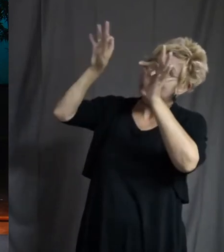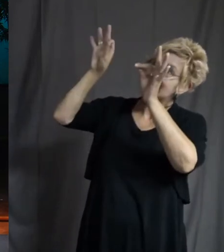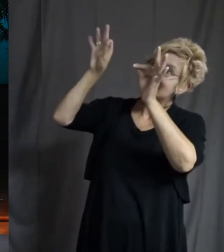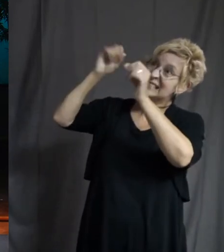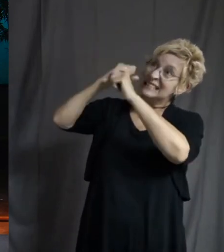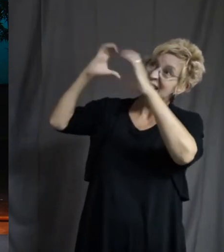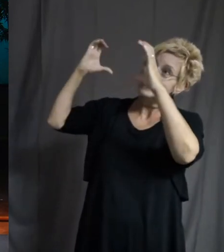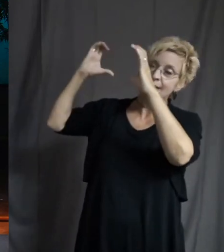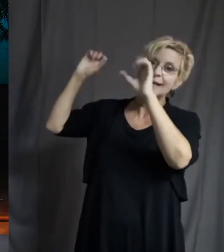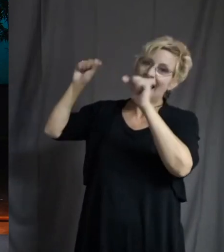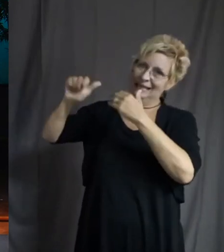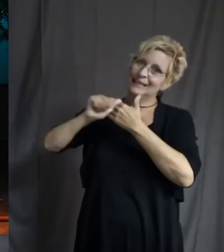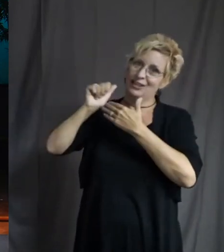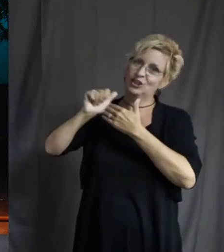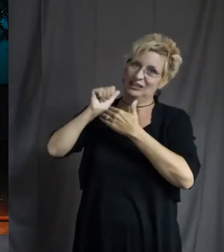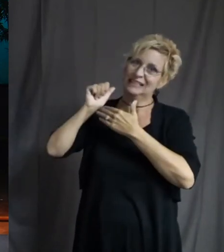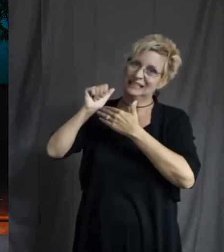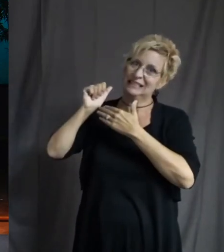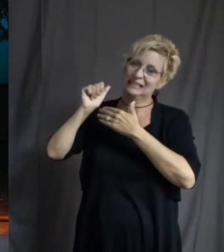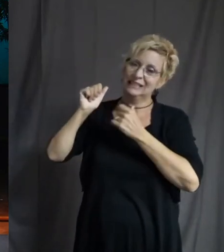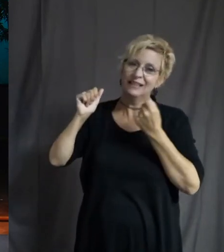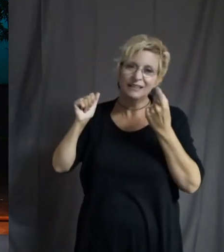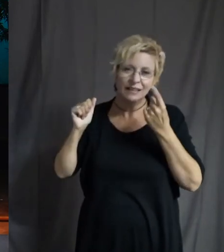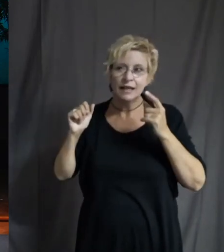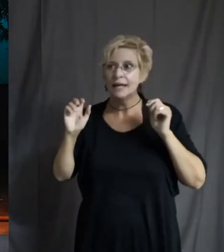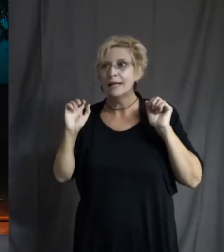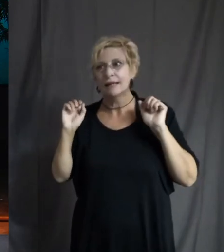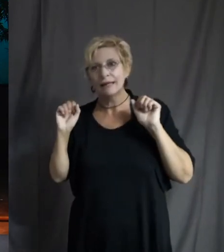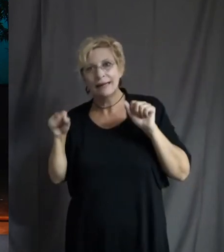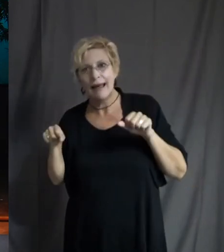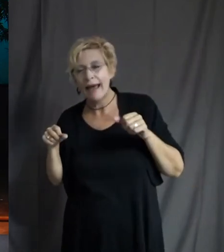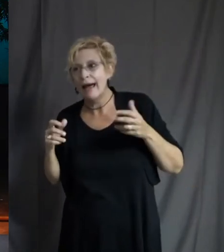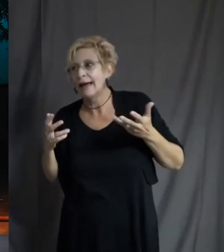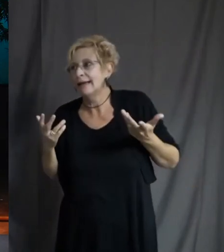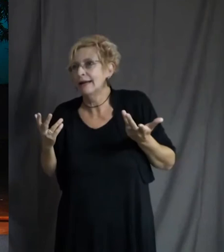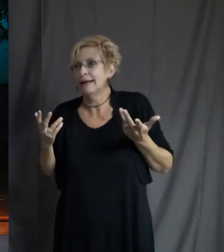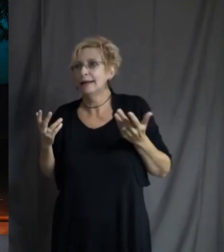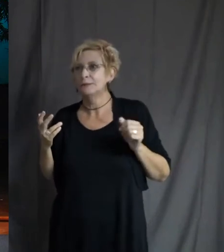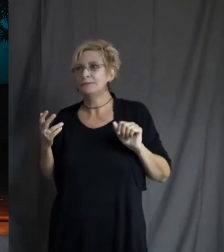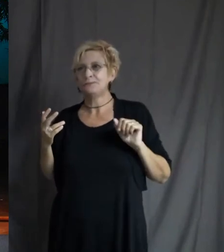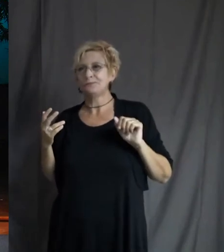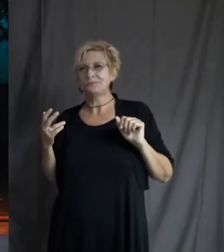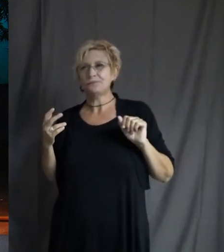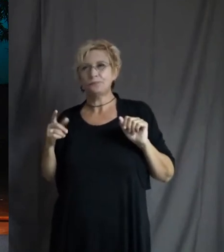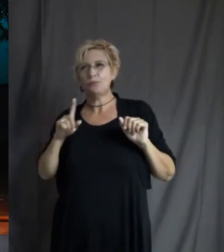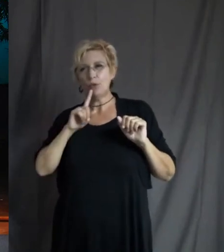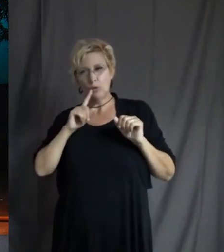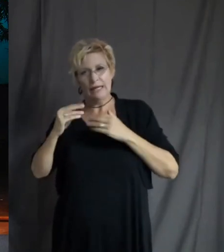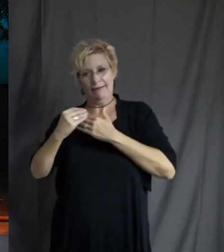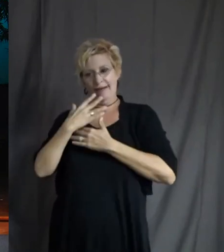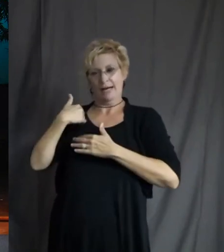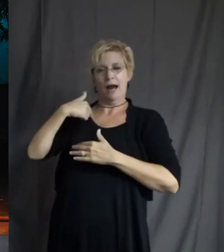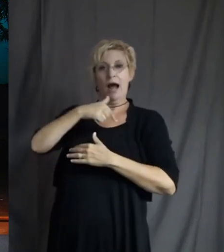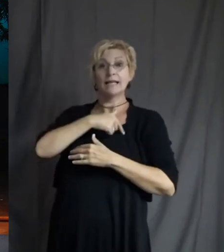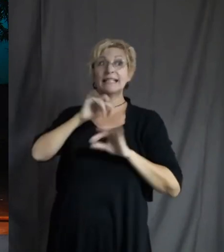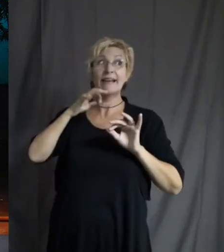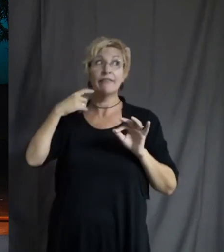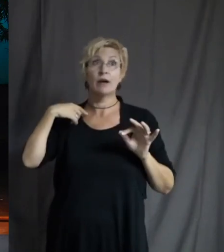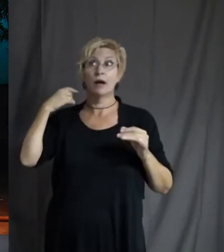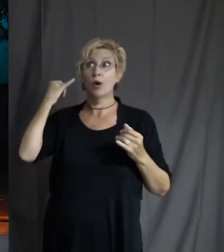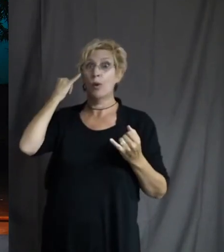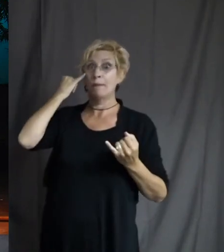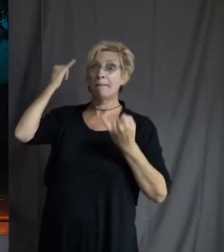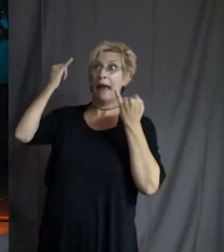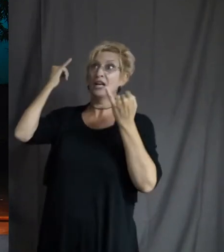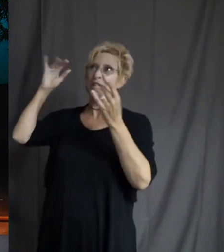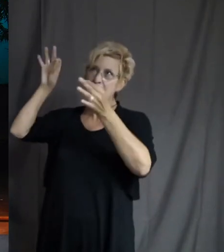dangerous. That there can be consequences to carry on with these imaginary friends in our lives in the way